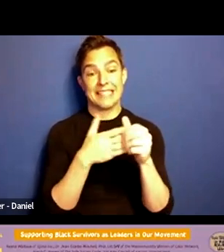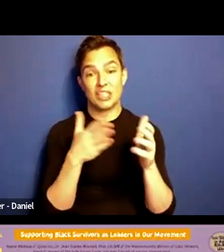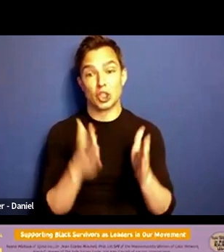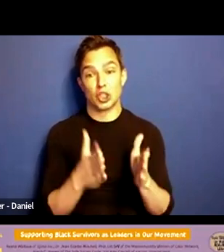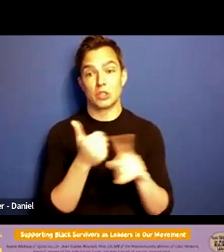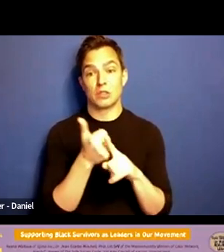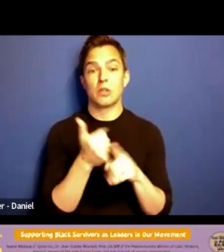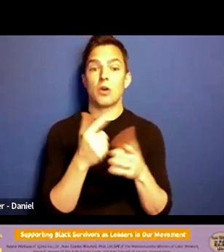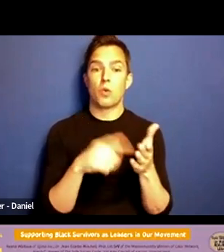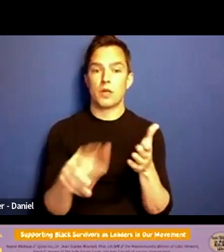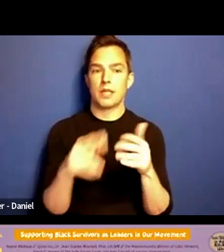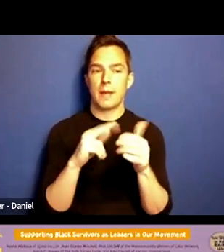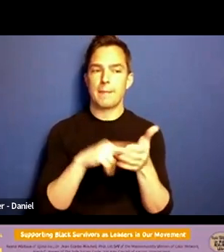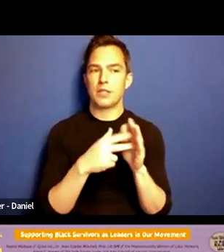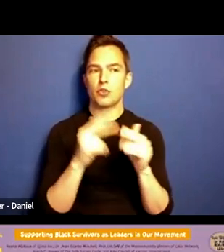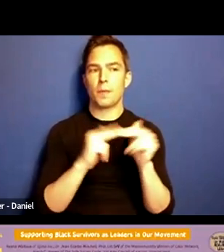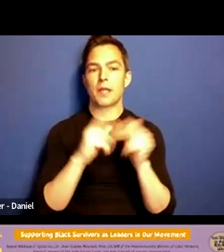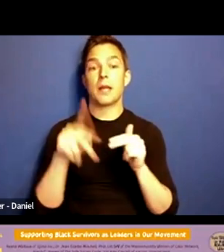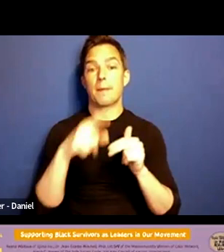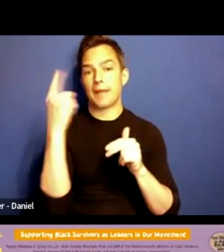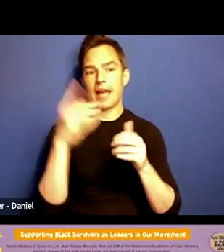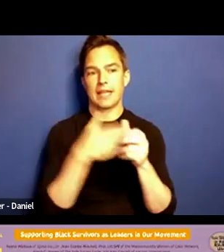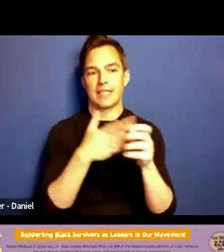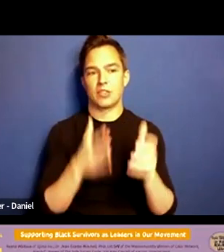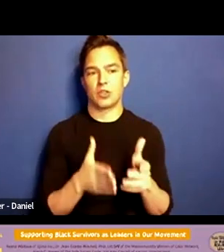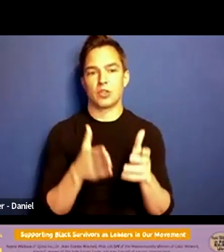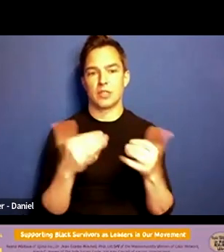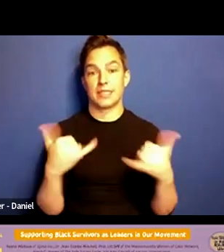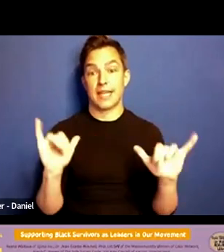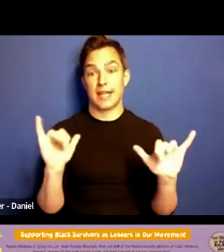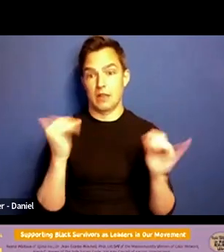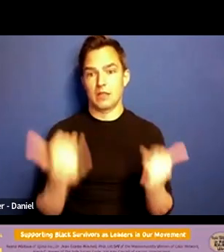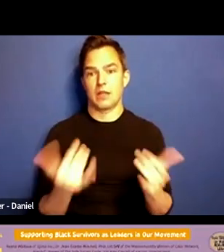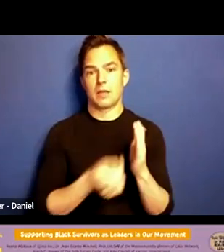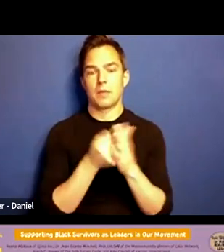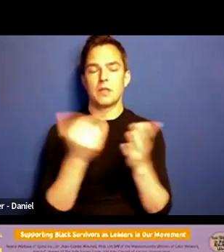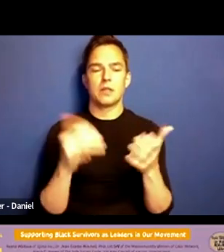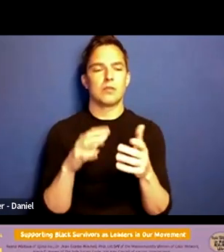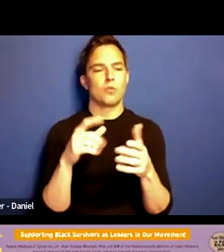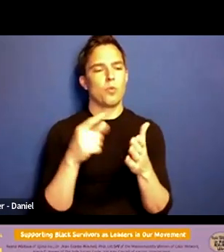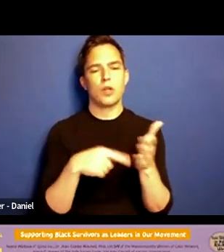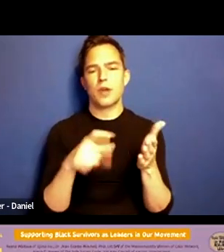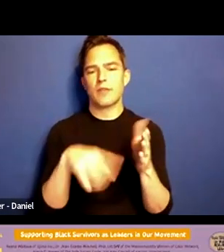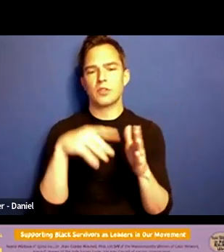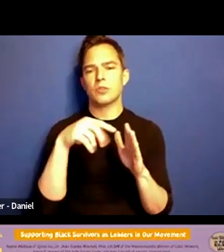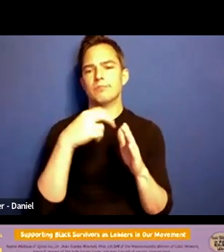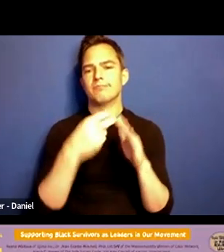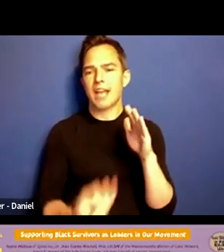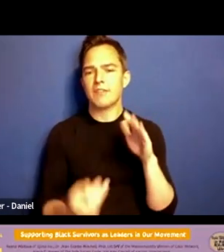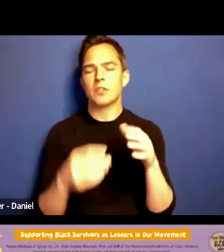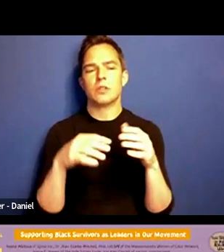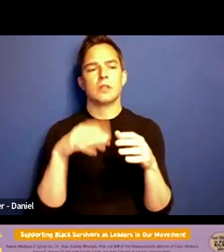of building up Black leaders still? Right? Like, what do you really need to delve into? Is it culture? Is it language? Is it